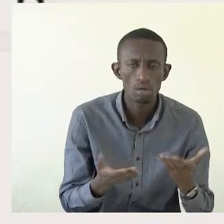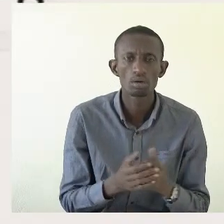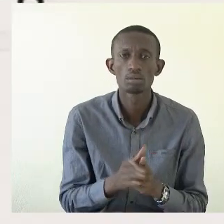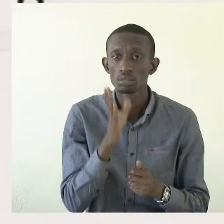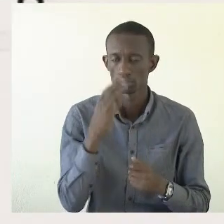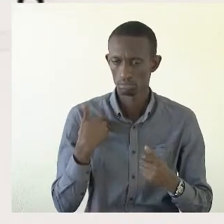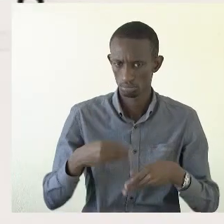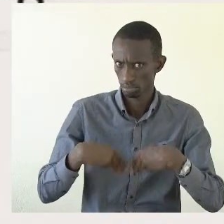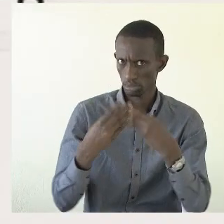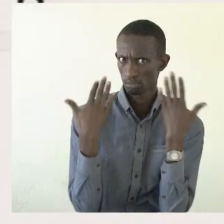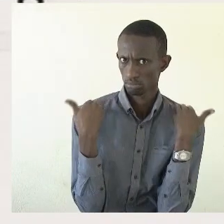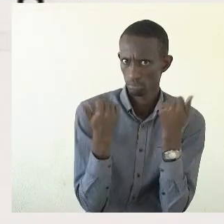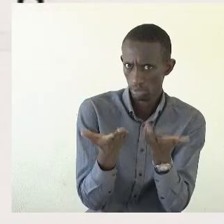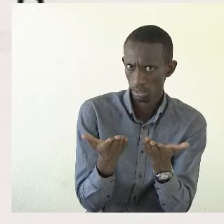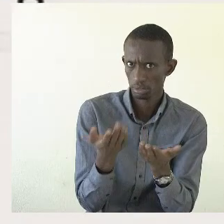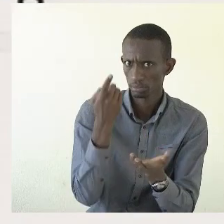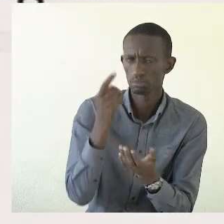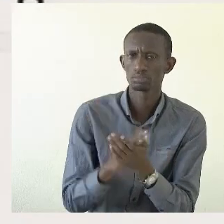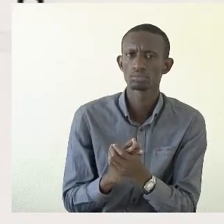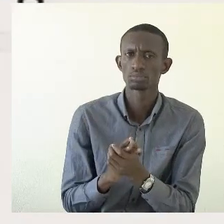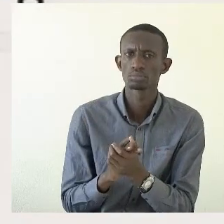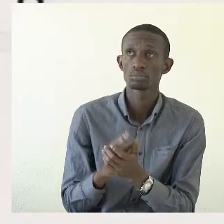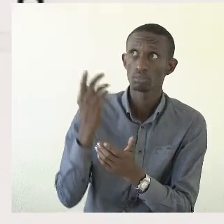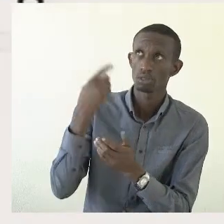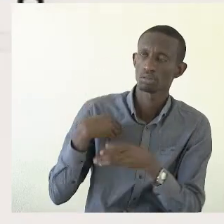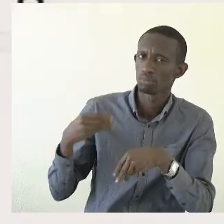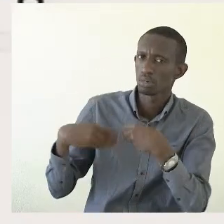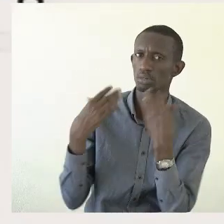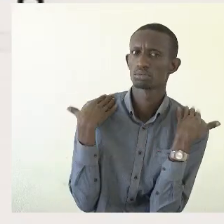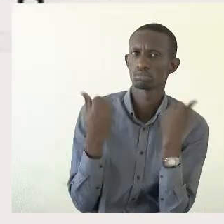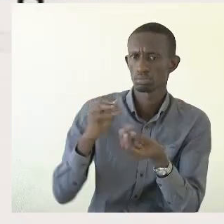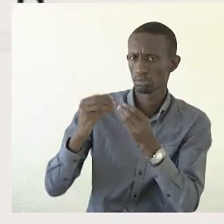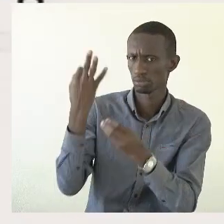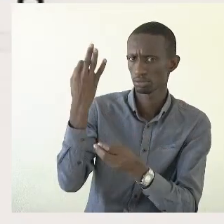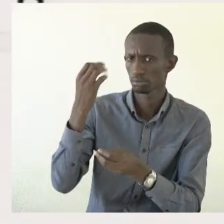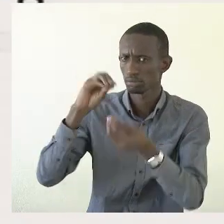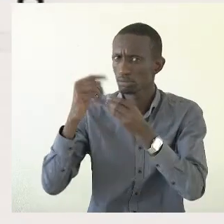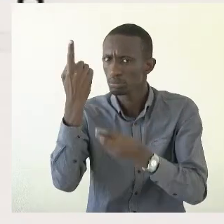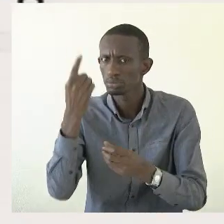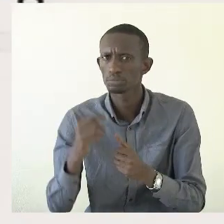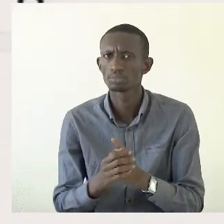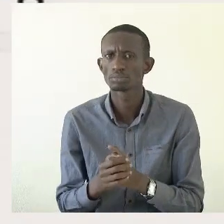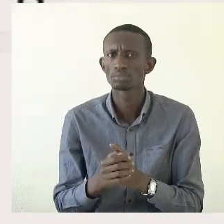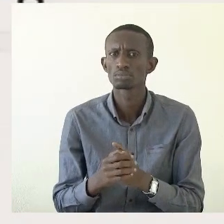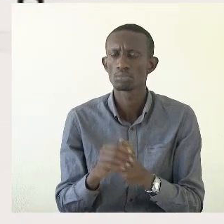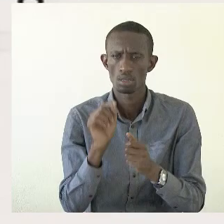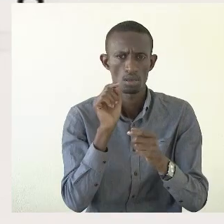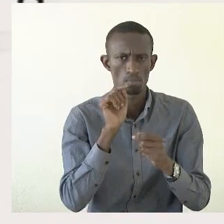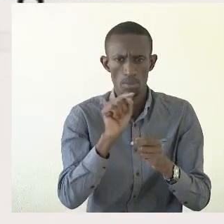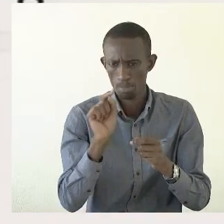assessment of today. This is, I am going to leave with you 3 numbers. Number 1, the DASH